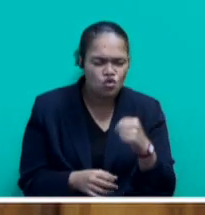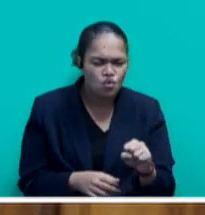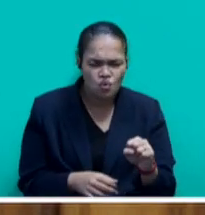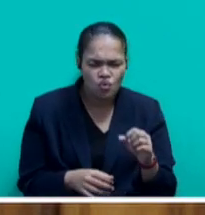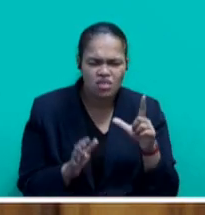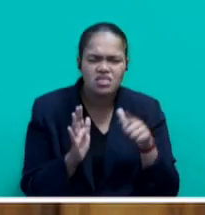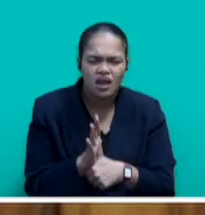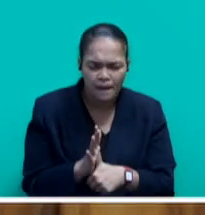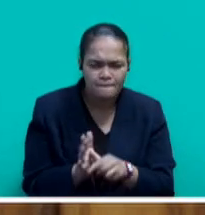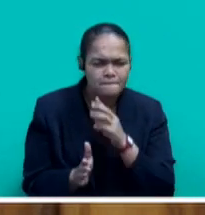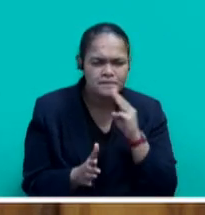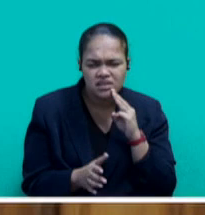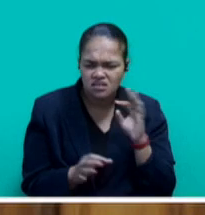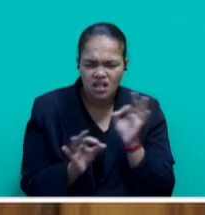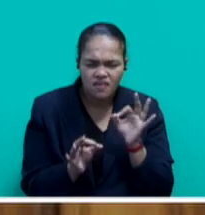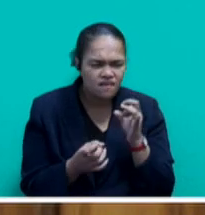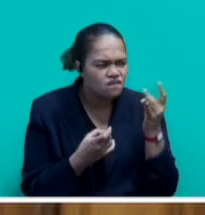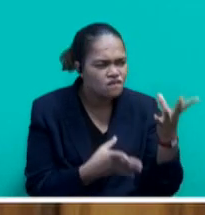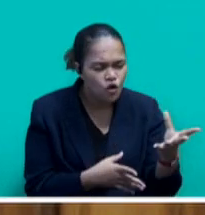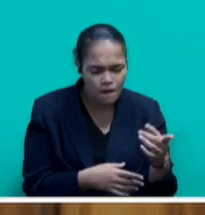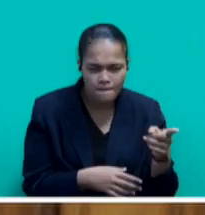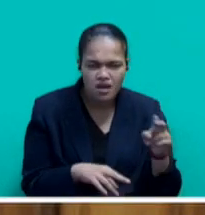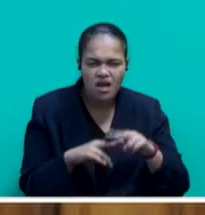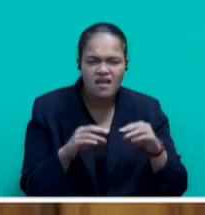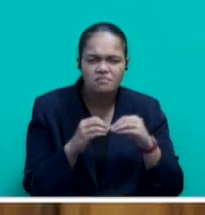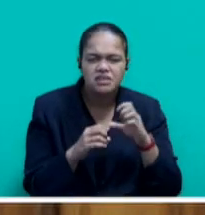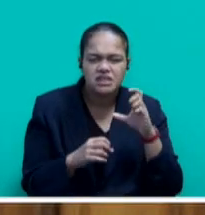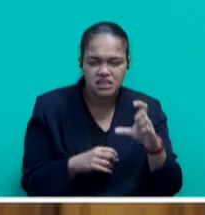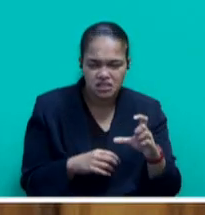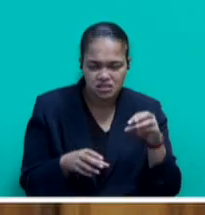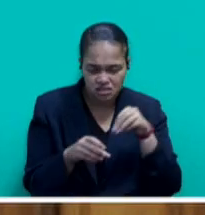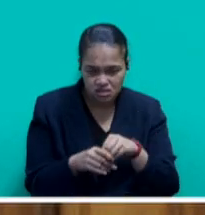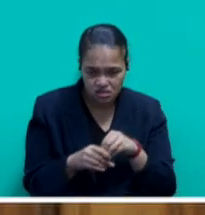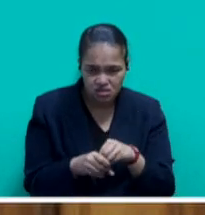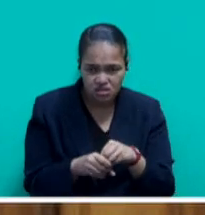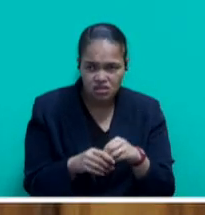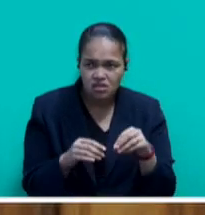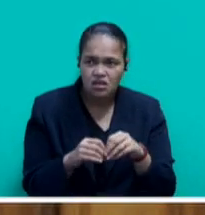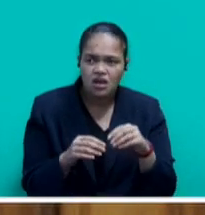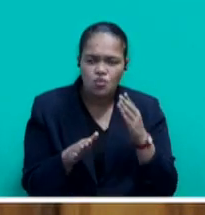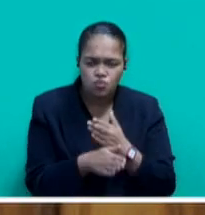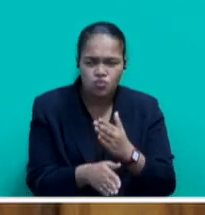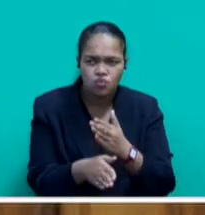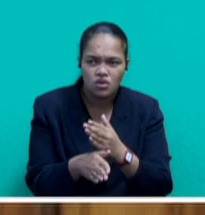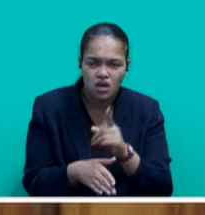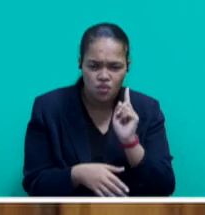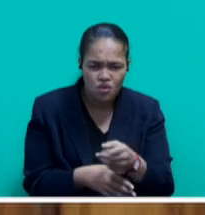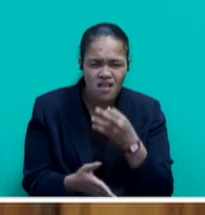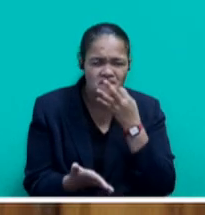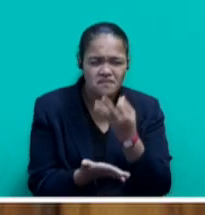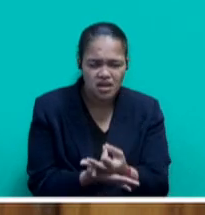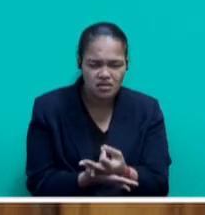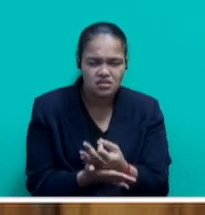no time misinformed the public on FBC's operation, but at all times stated that the facts of the matter